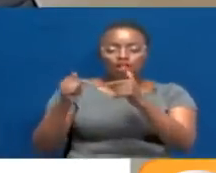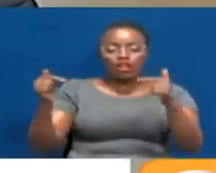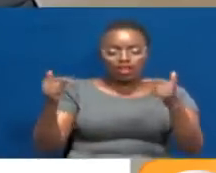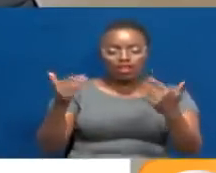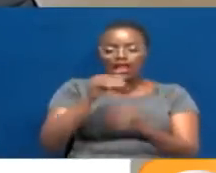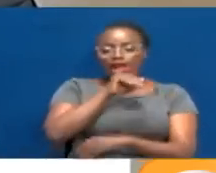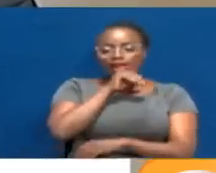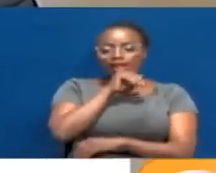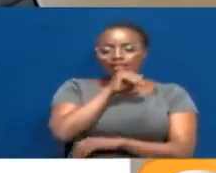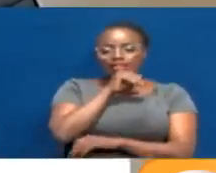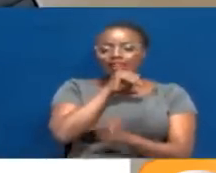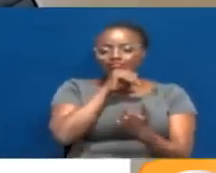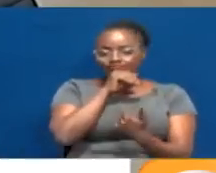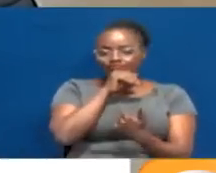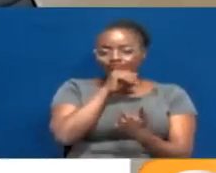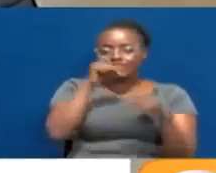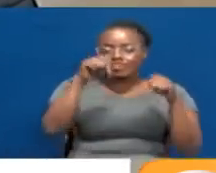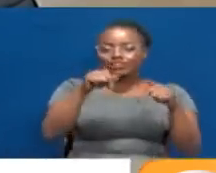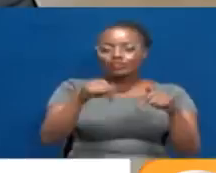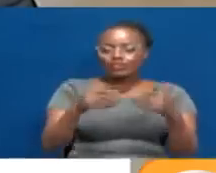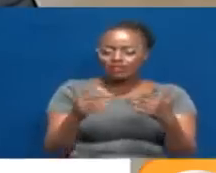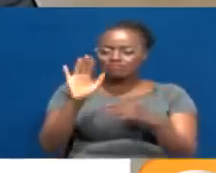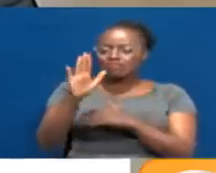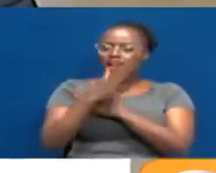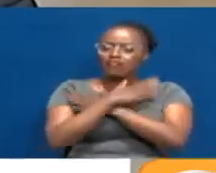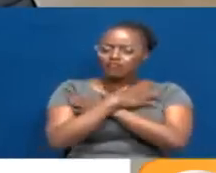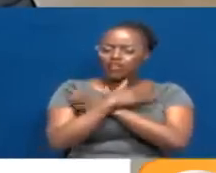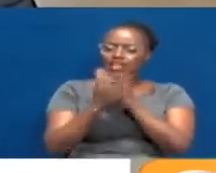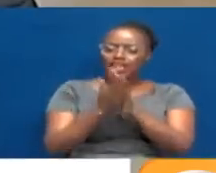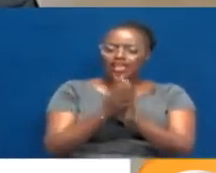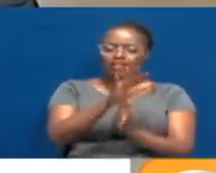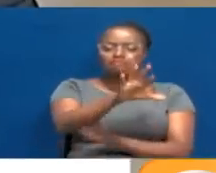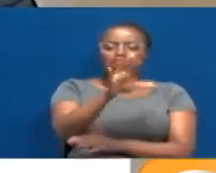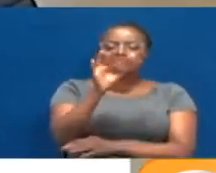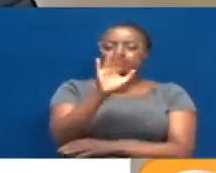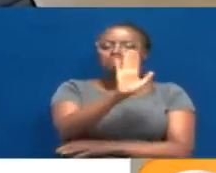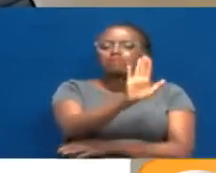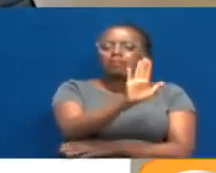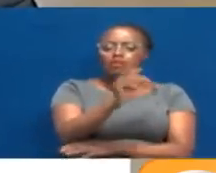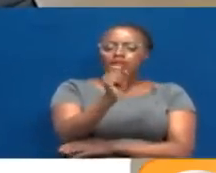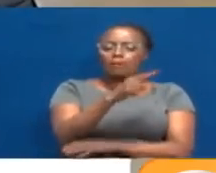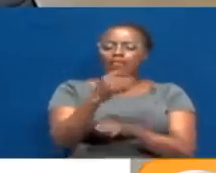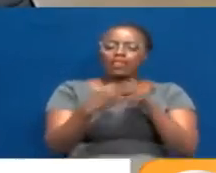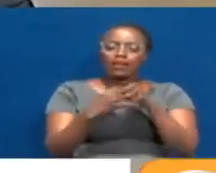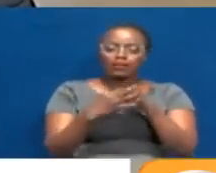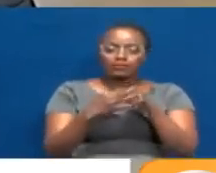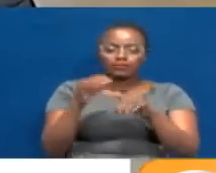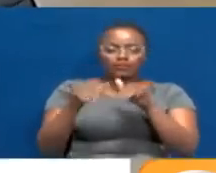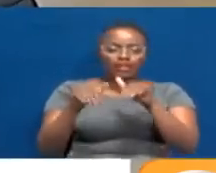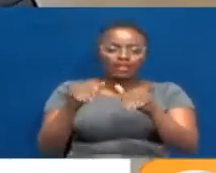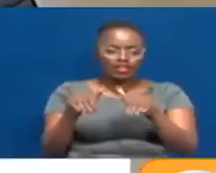ODM leader Raila Odinga, is today his bosom buddy and preferred successor in the August 9th State House